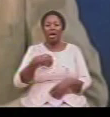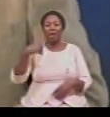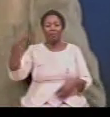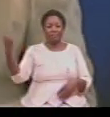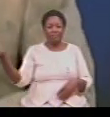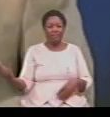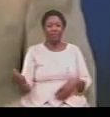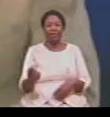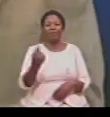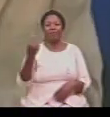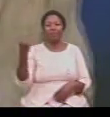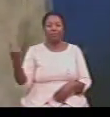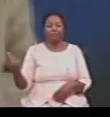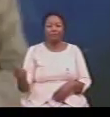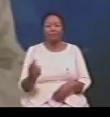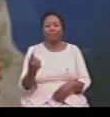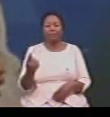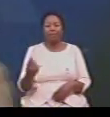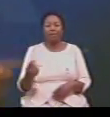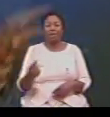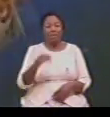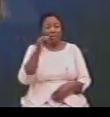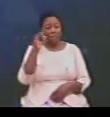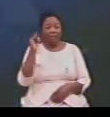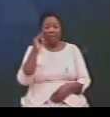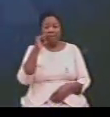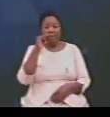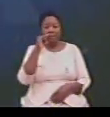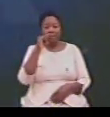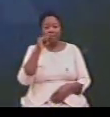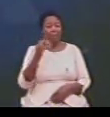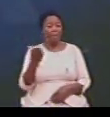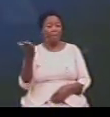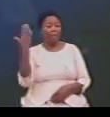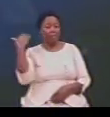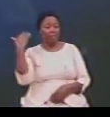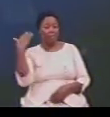and forever. Yesterday, past.